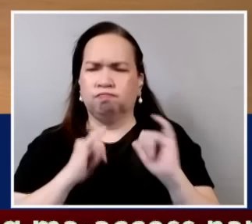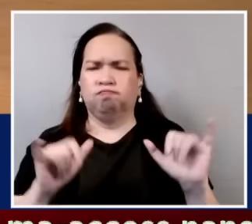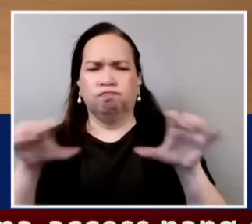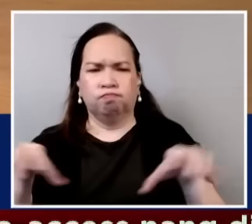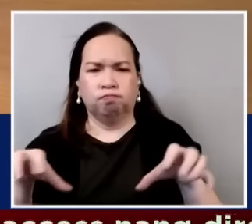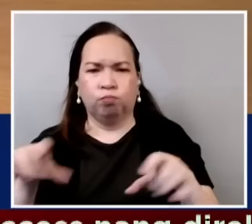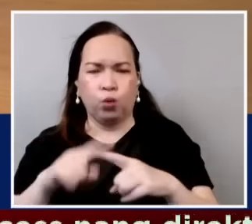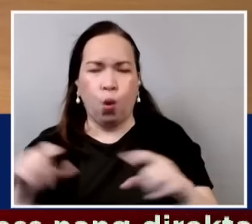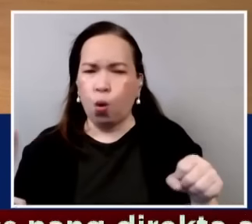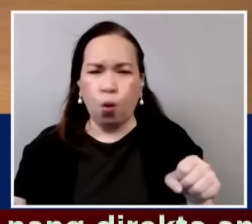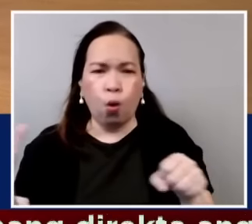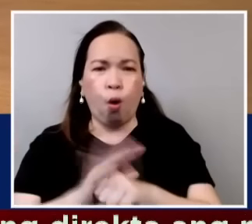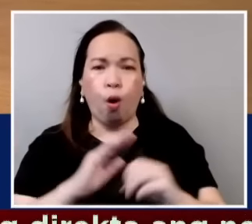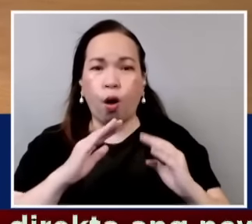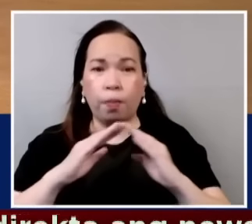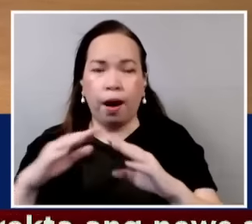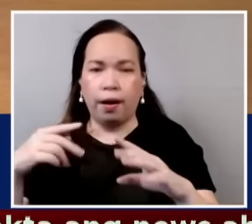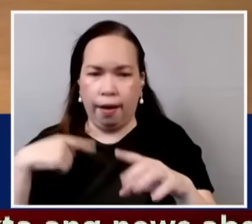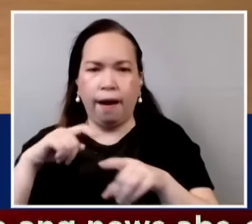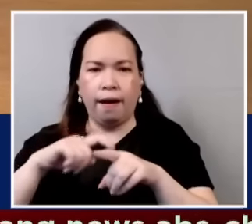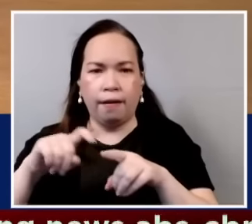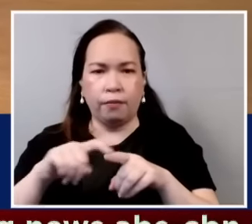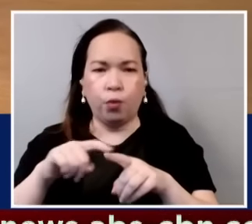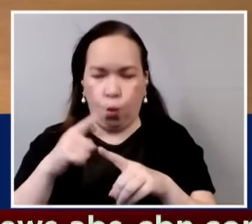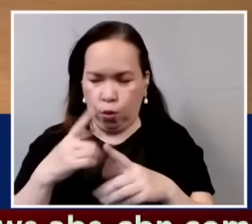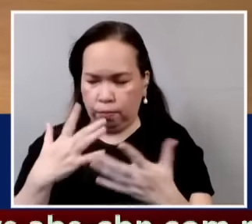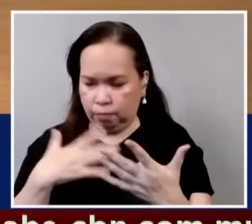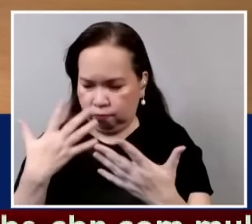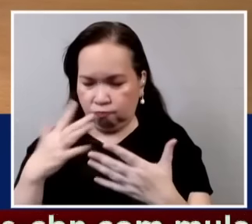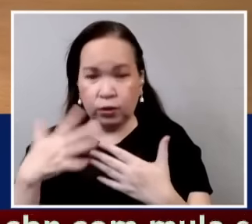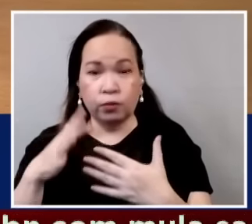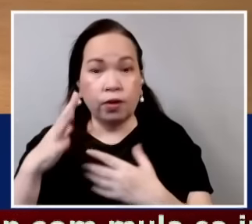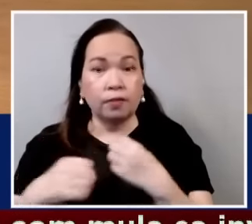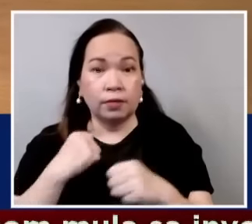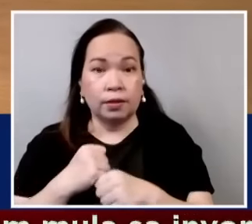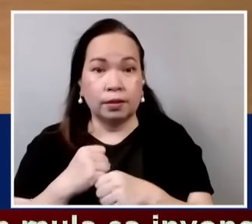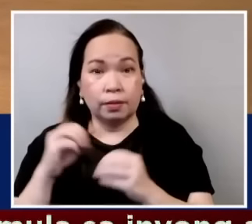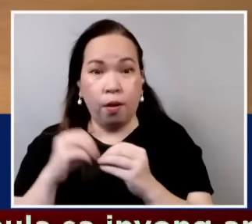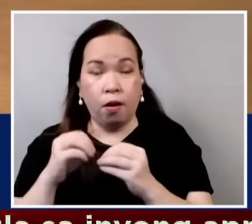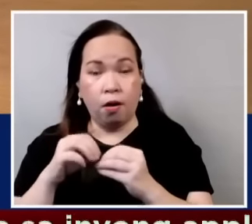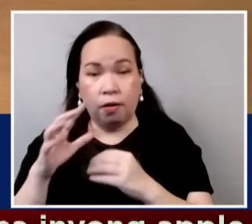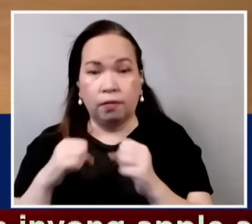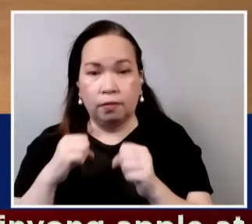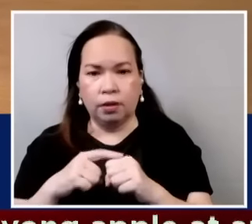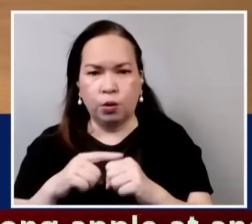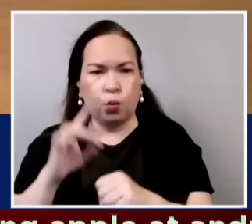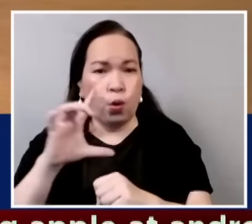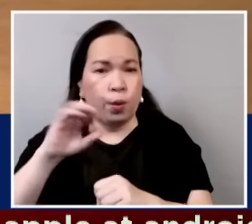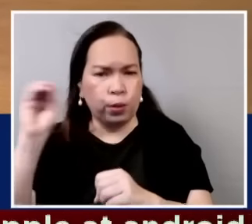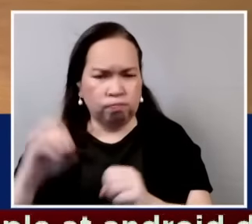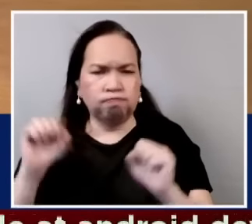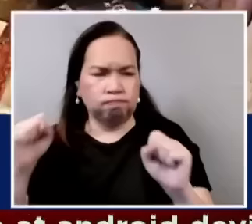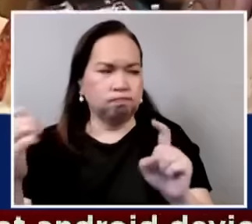full household electrification by the end of my term. 100% is within our reach.